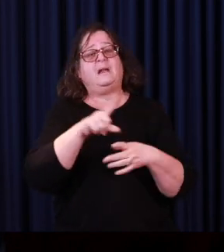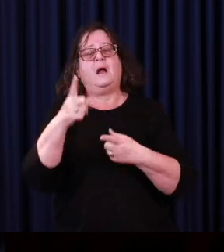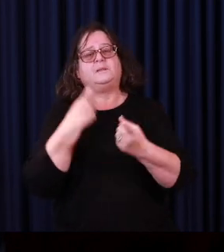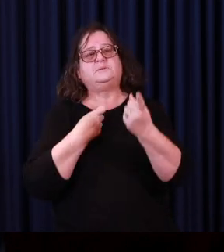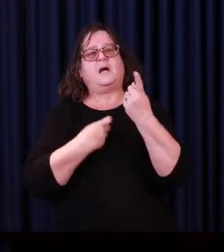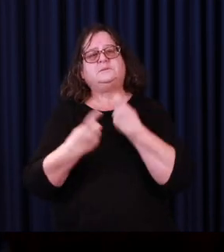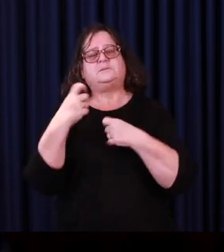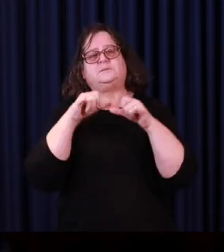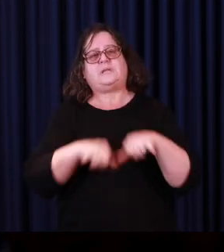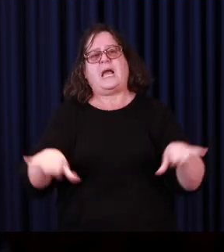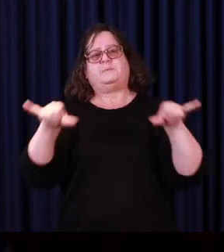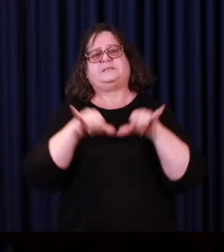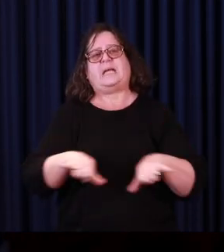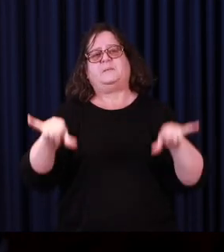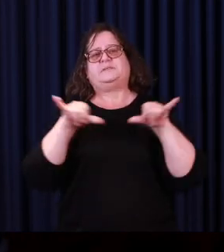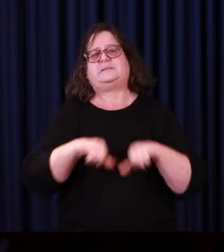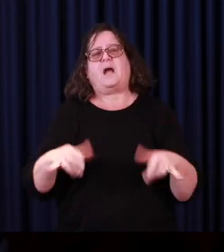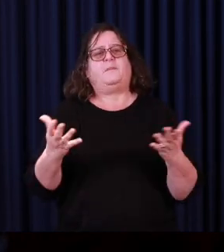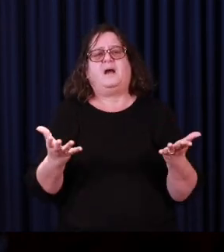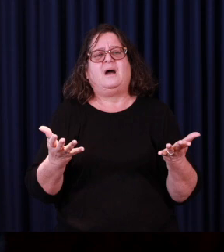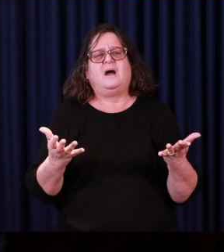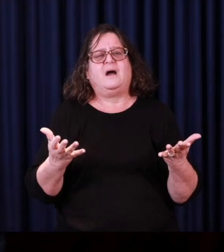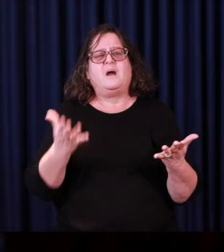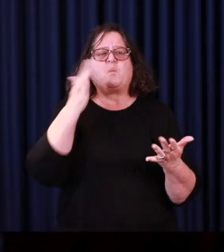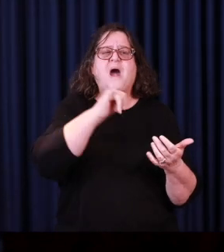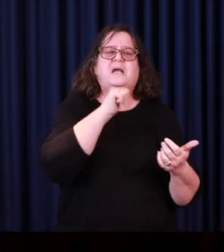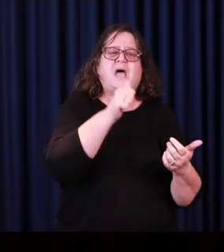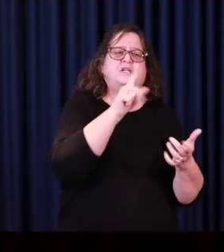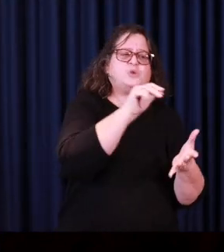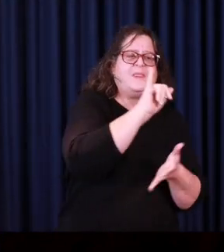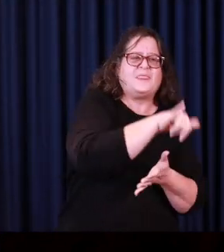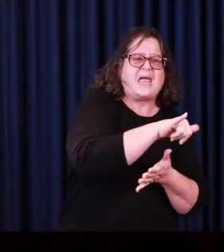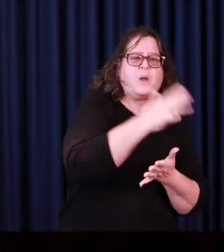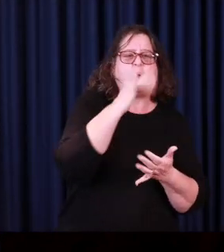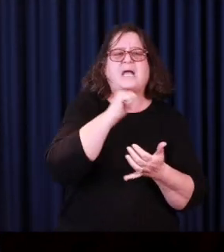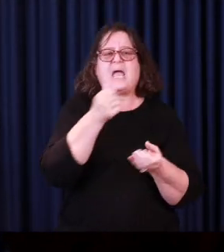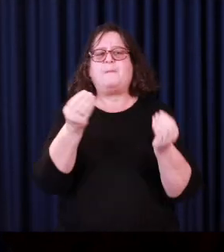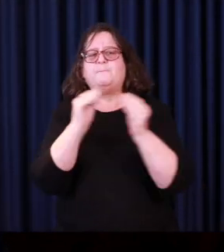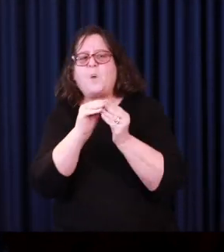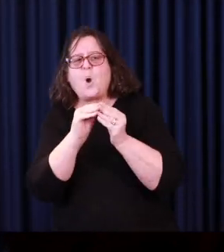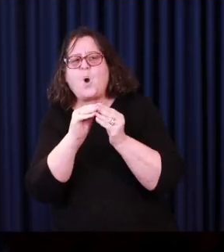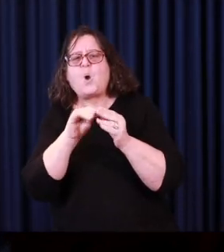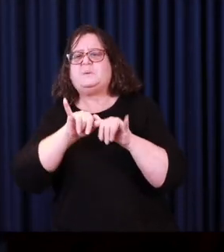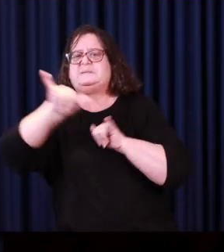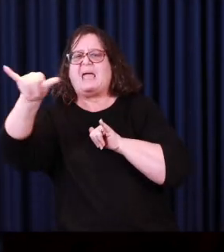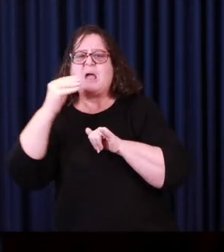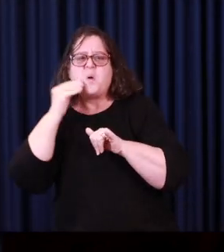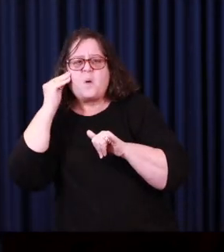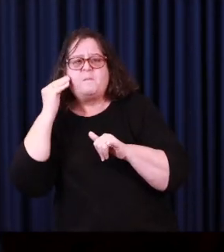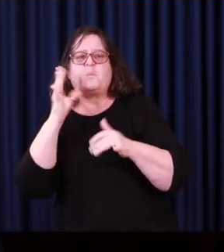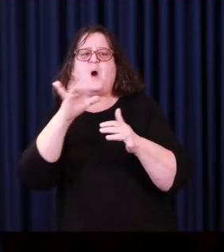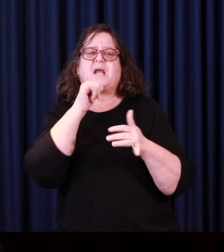question. Why not more and longer lockdowns? Why not more